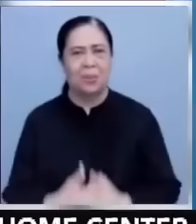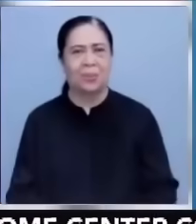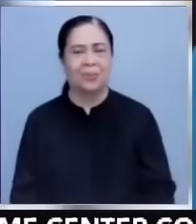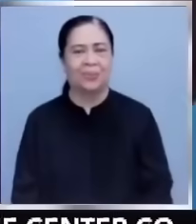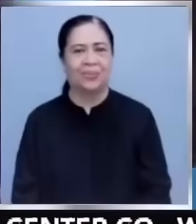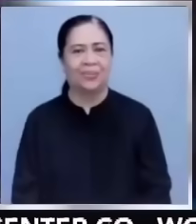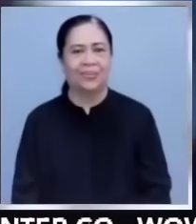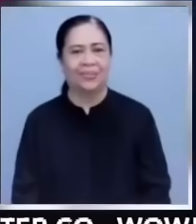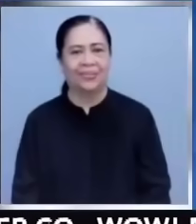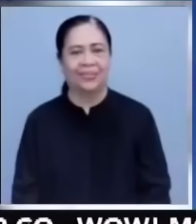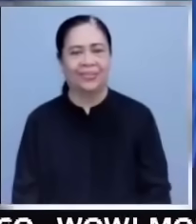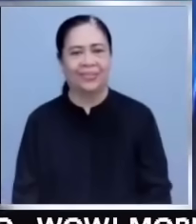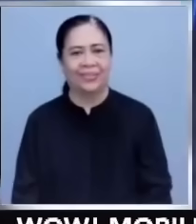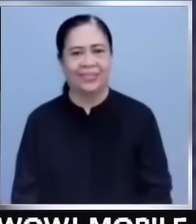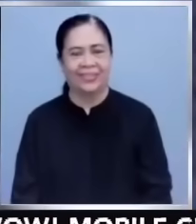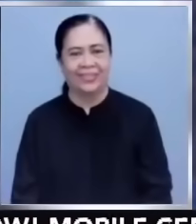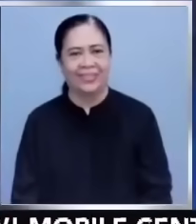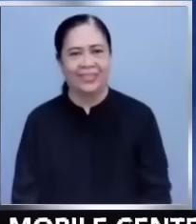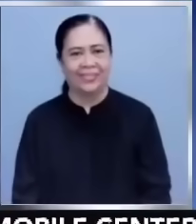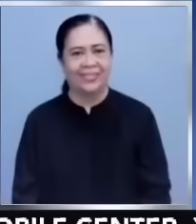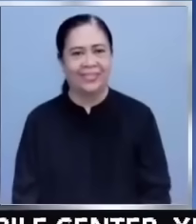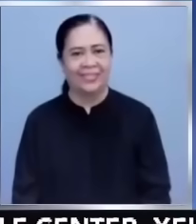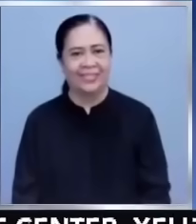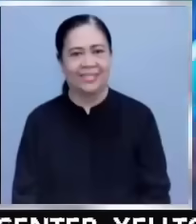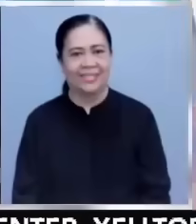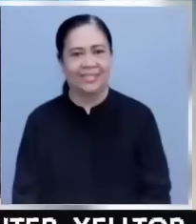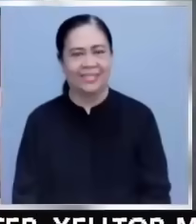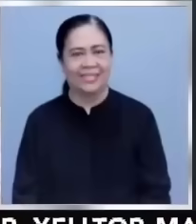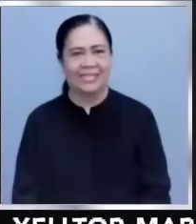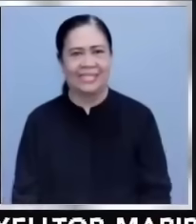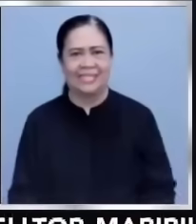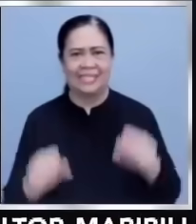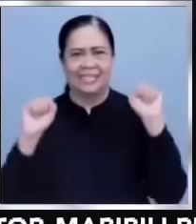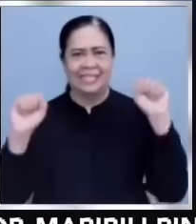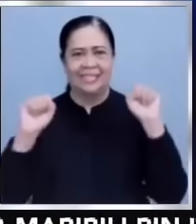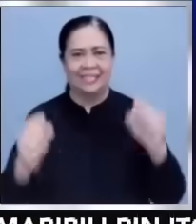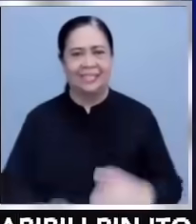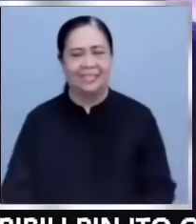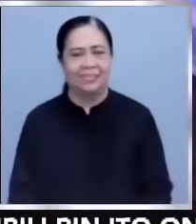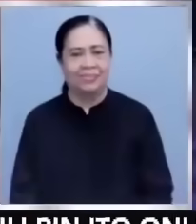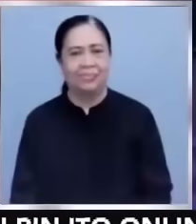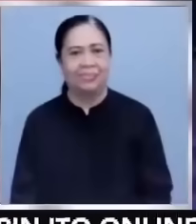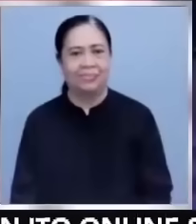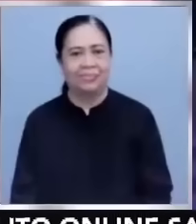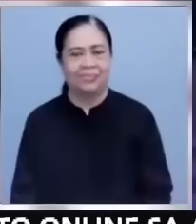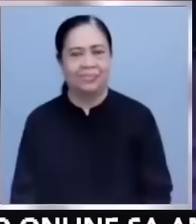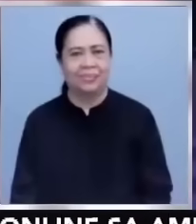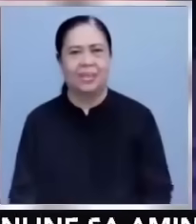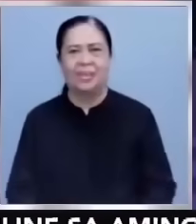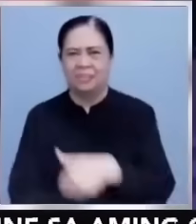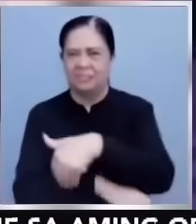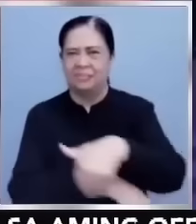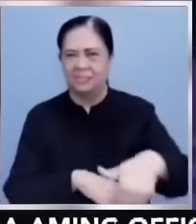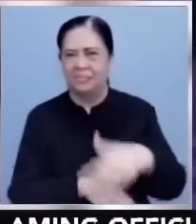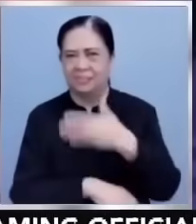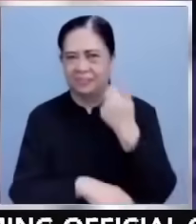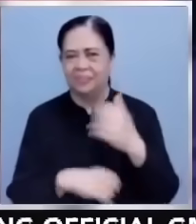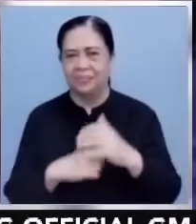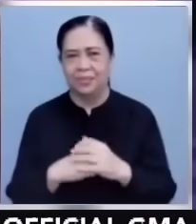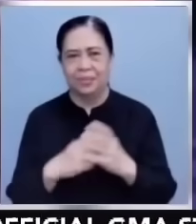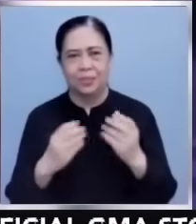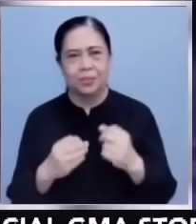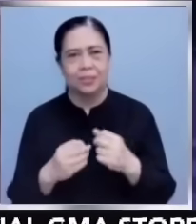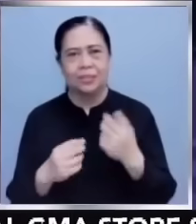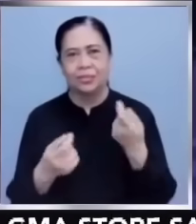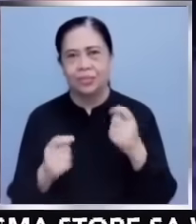Yes! Woo! Three drum! More like a nighttime playground. So we want to include some of those fun games that you haven't